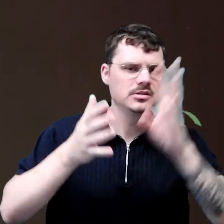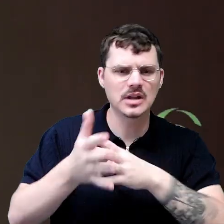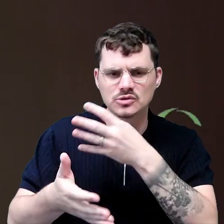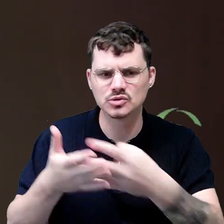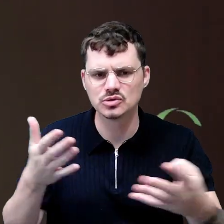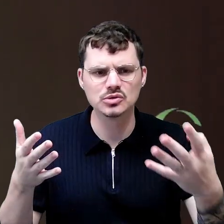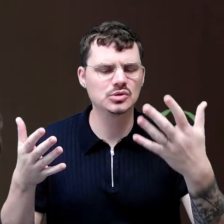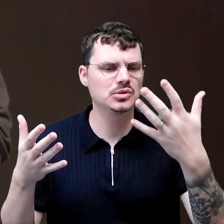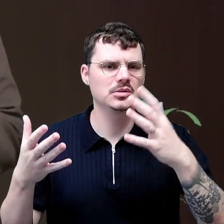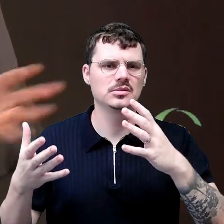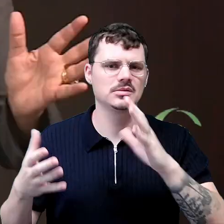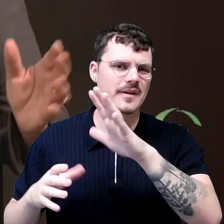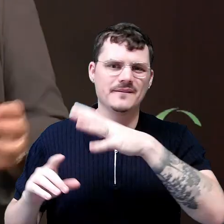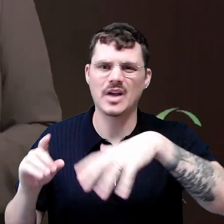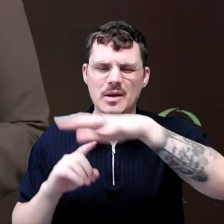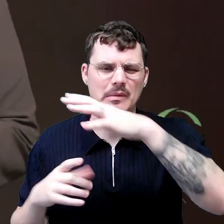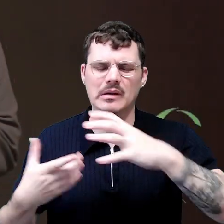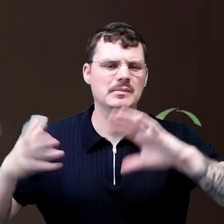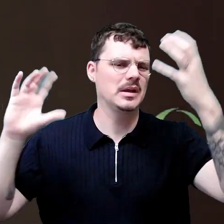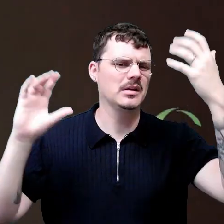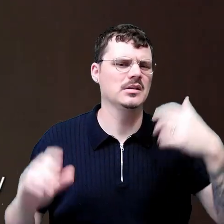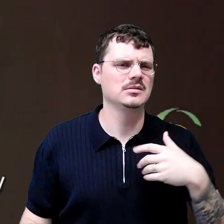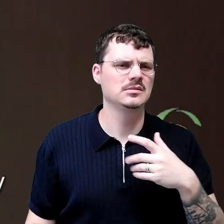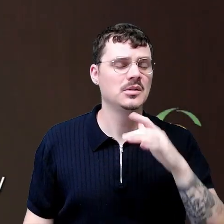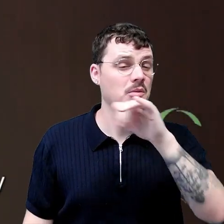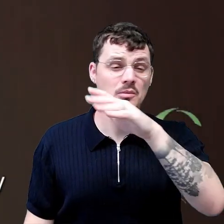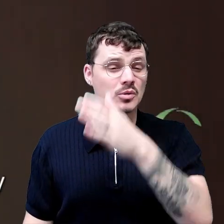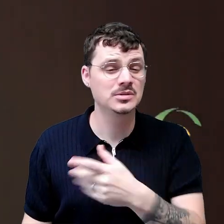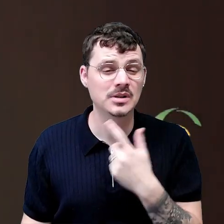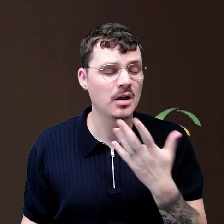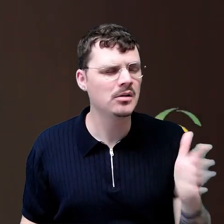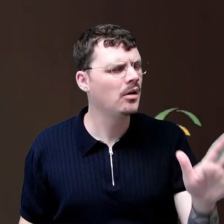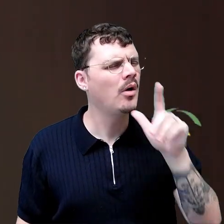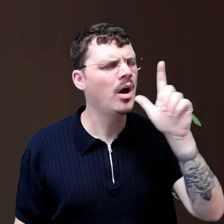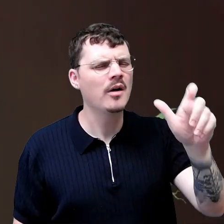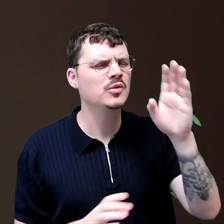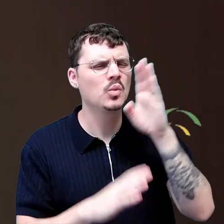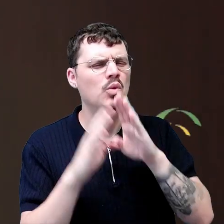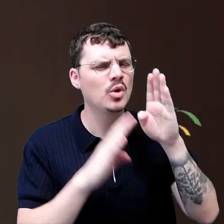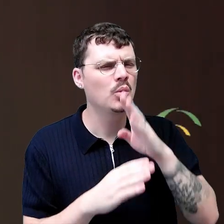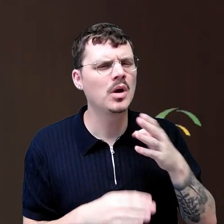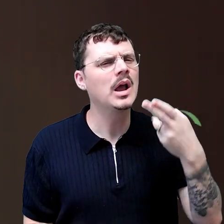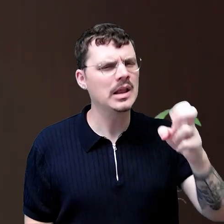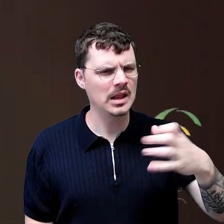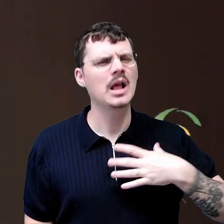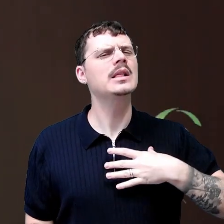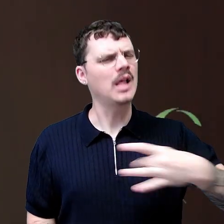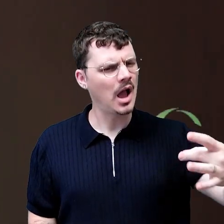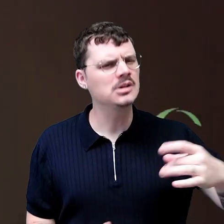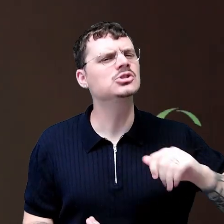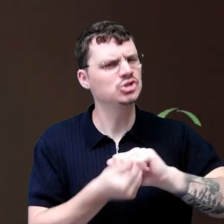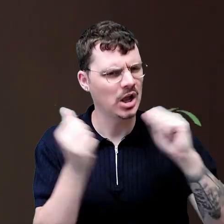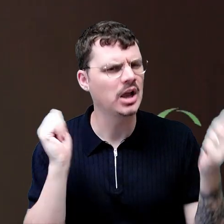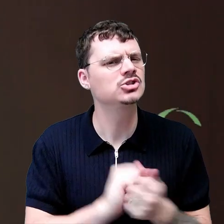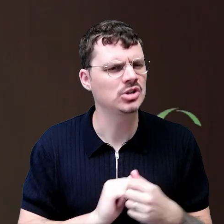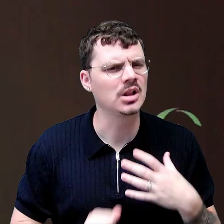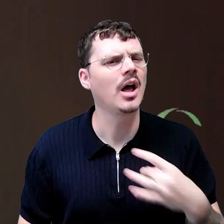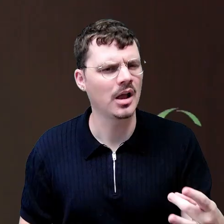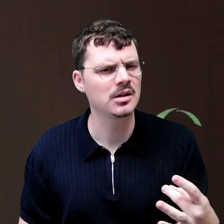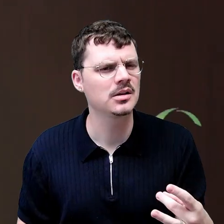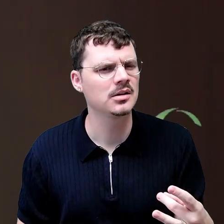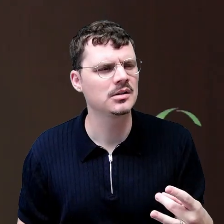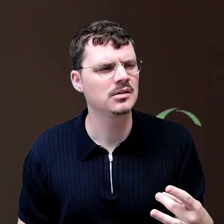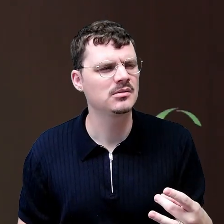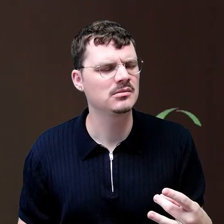and, messing up his environment? And she said, oh, no, you don't need to worry about that. He really likes change.